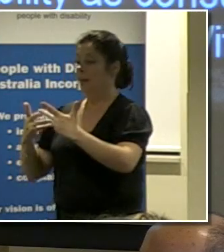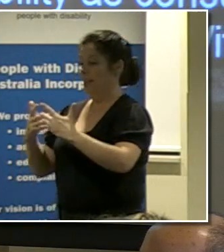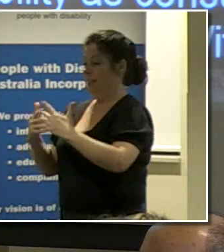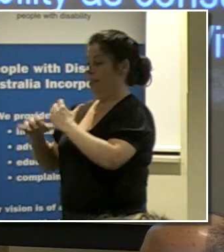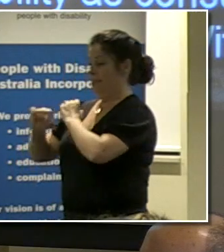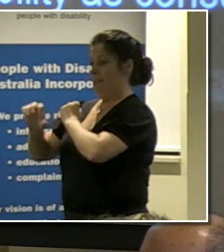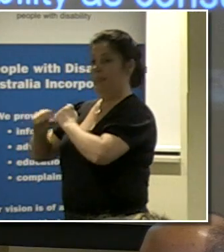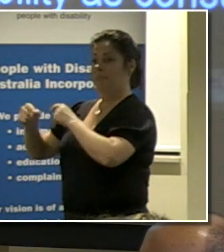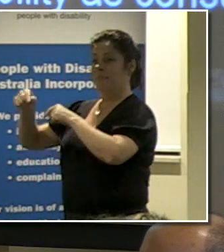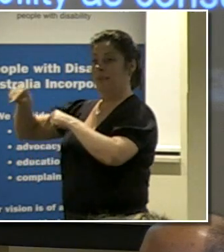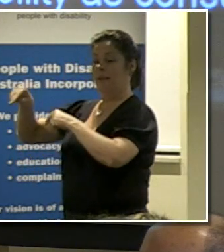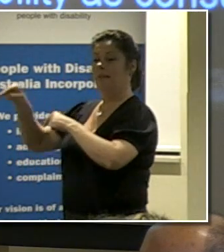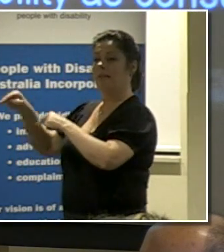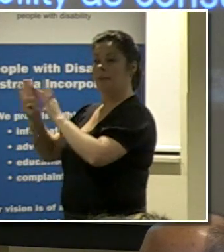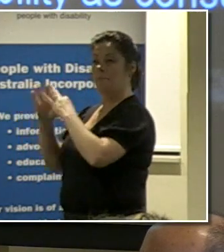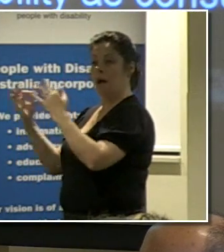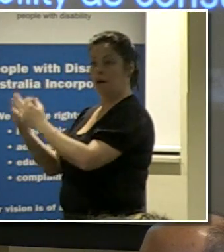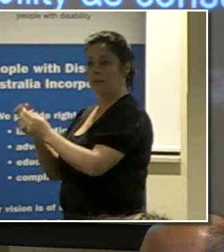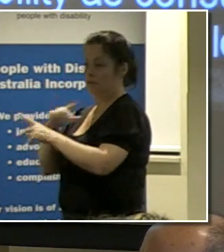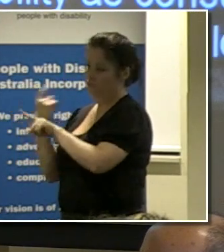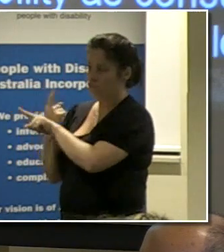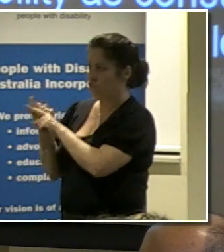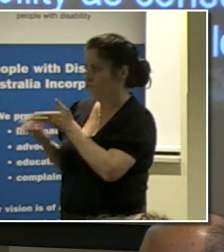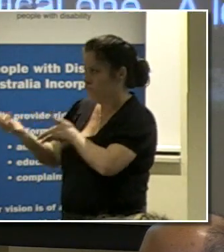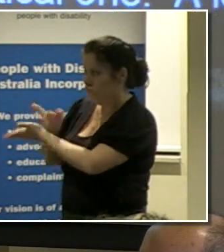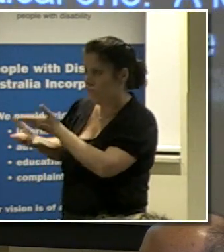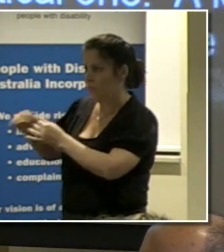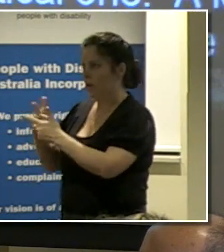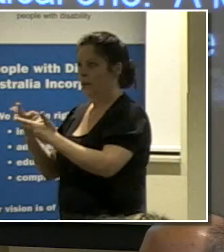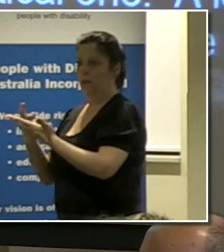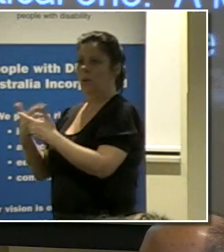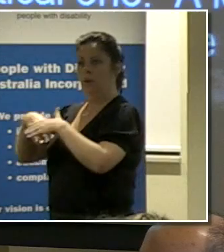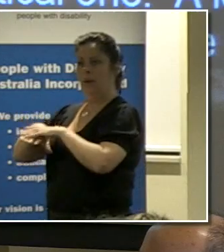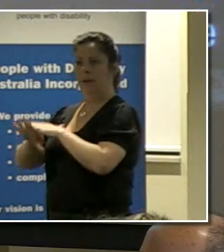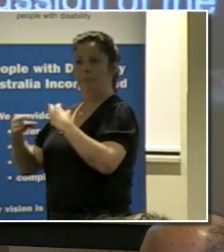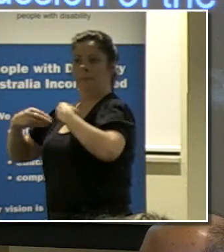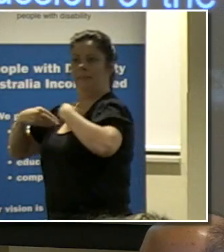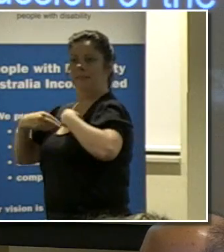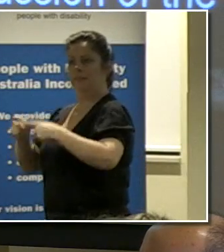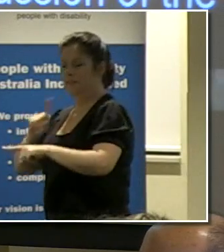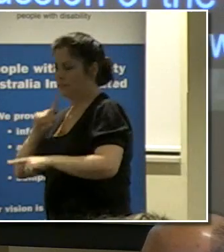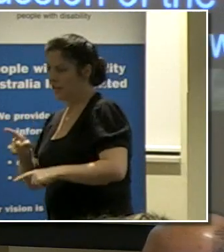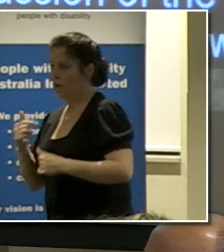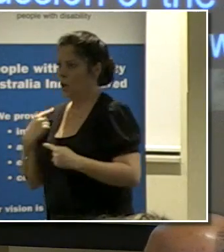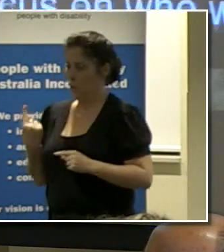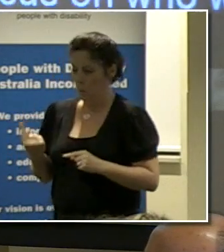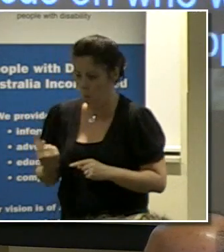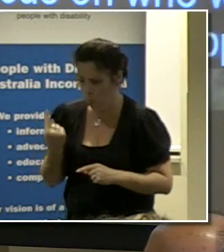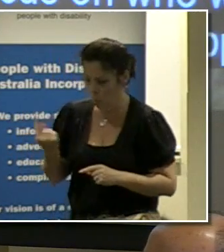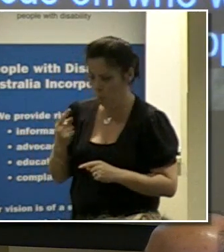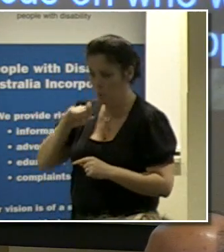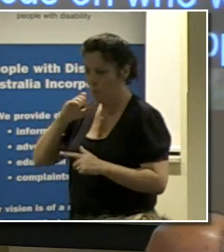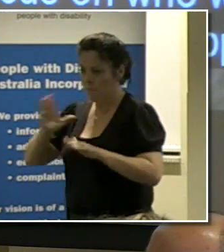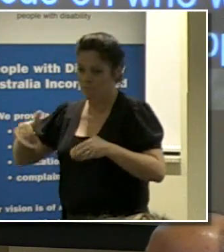to focus on who's going to provide the services and supports, and a market only works if there's got consumers in it. And to